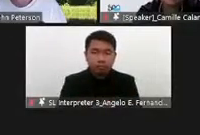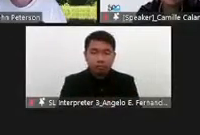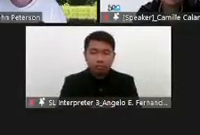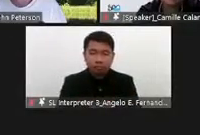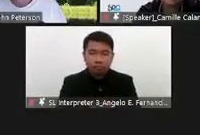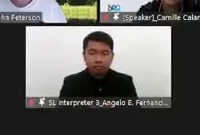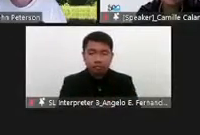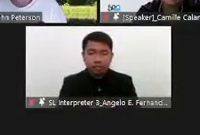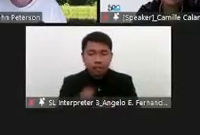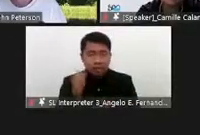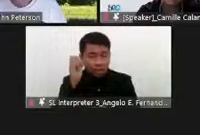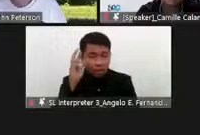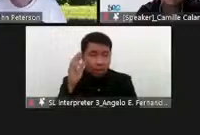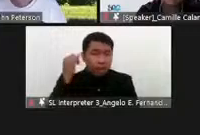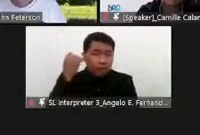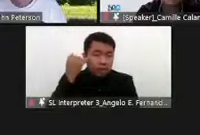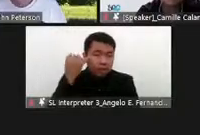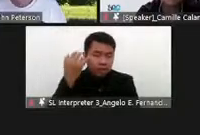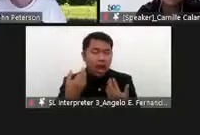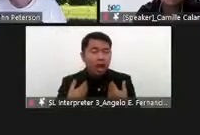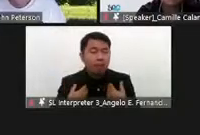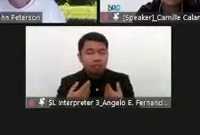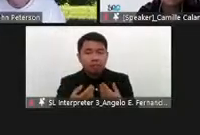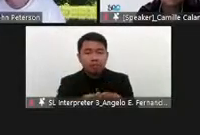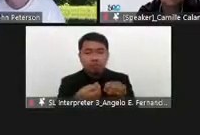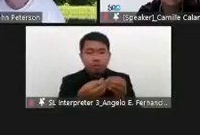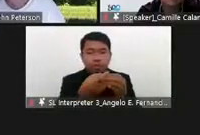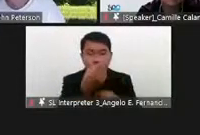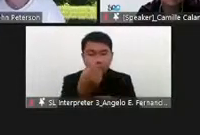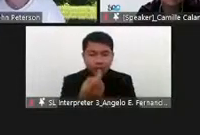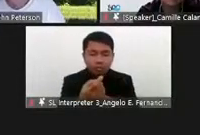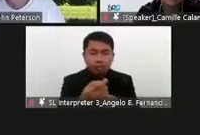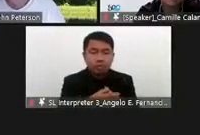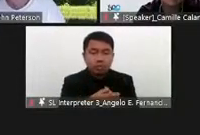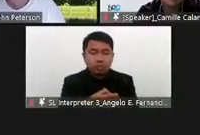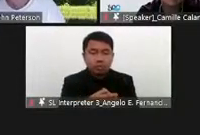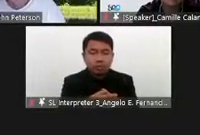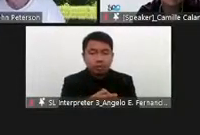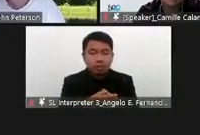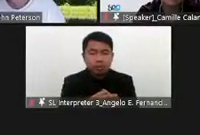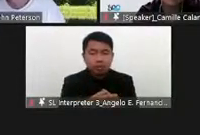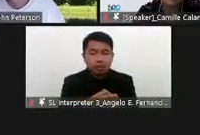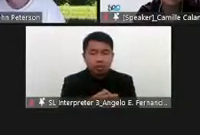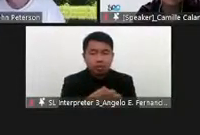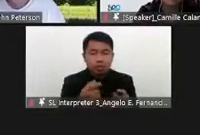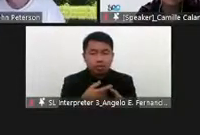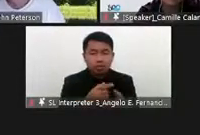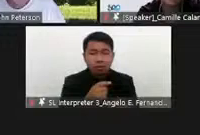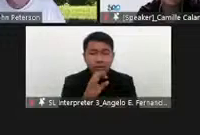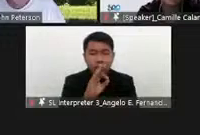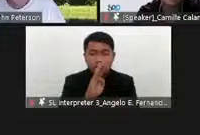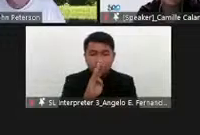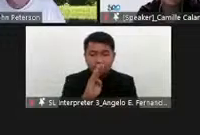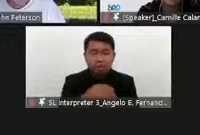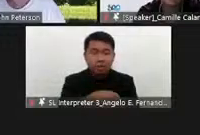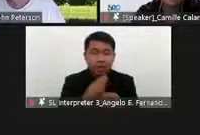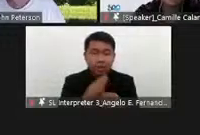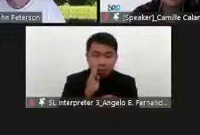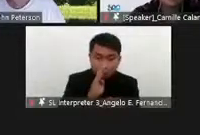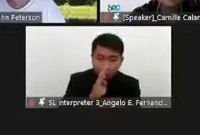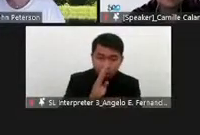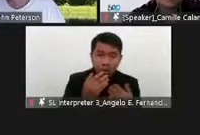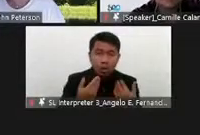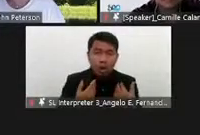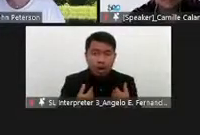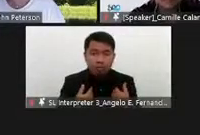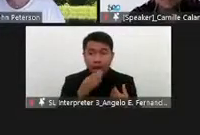Sir John, there is another question actually from, this is from Facebook. So in Bohol, there are